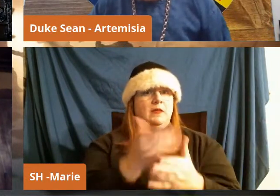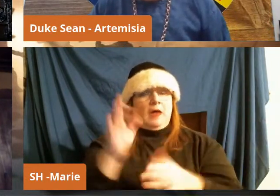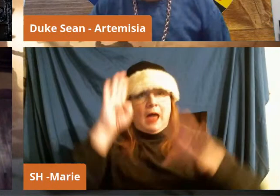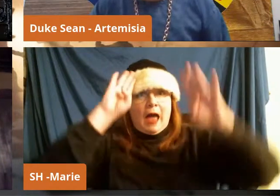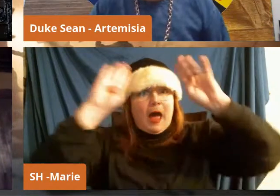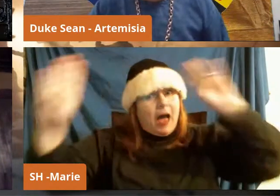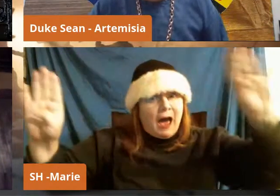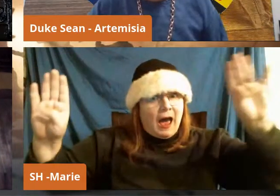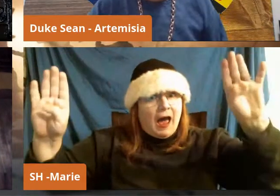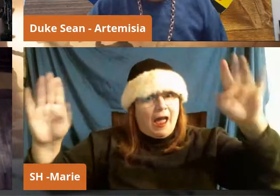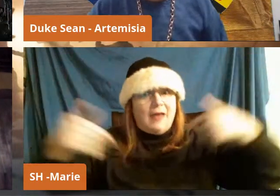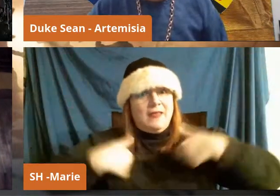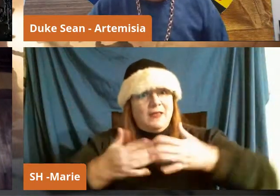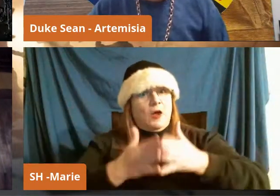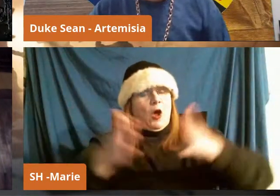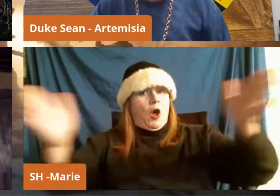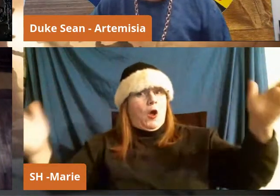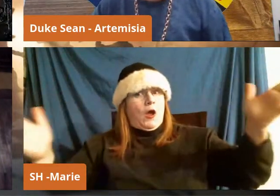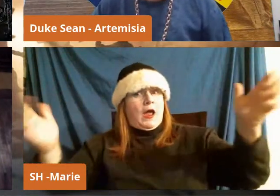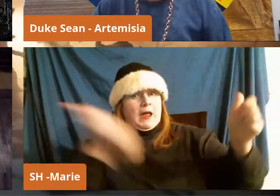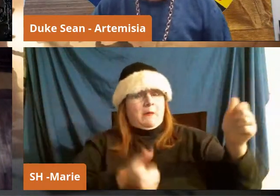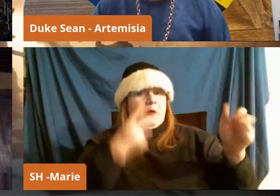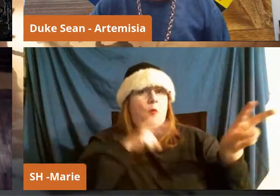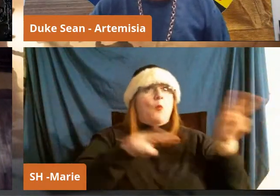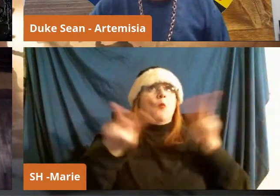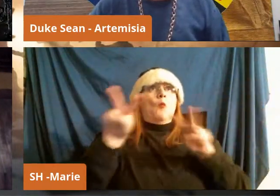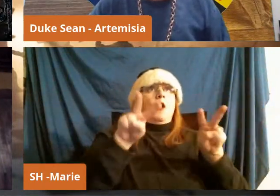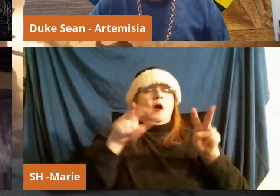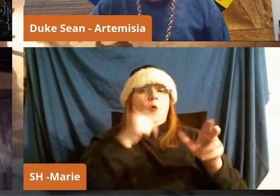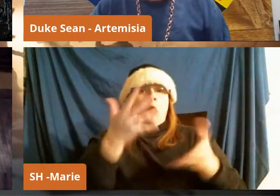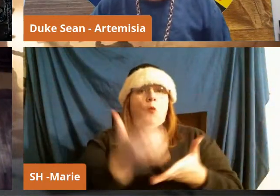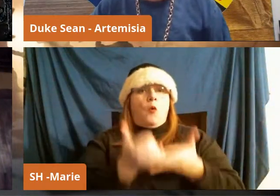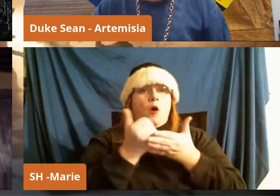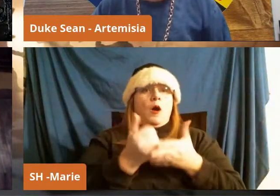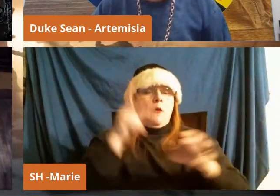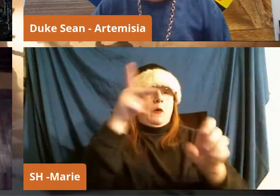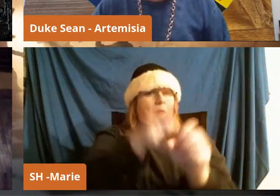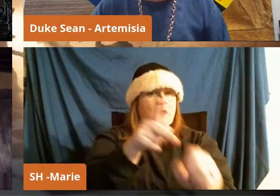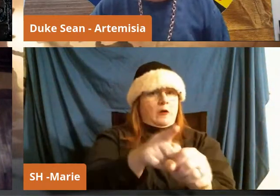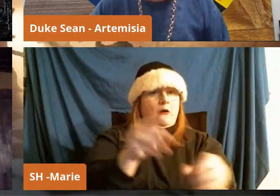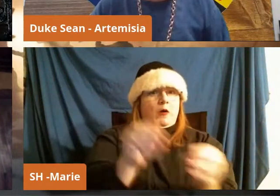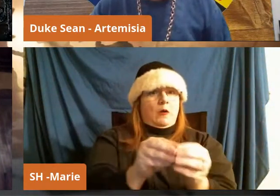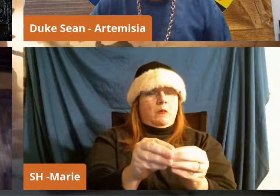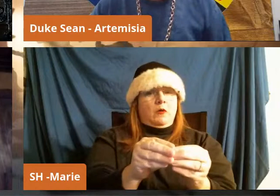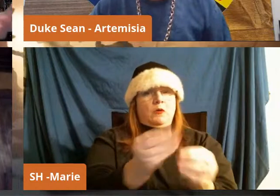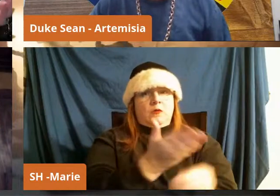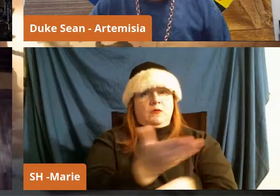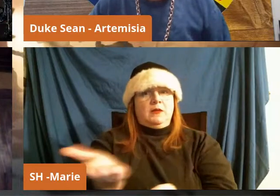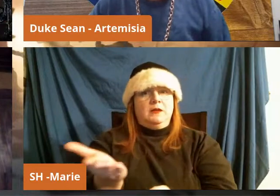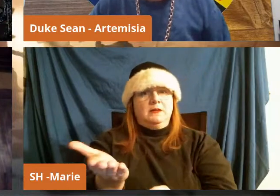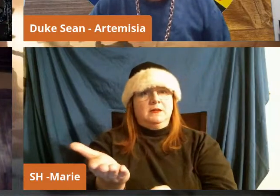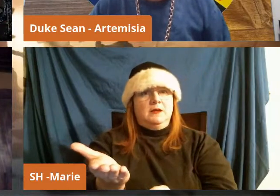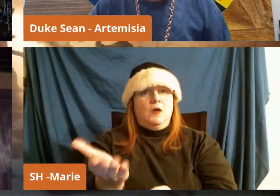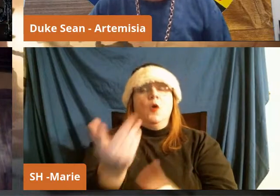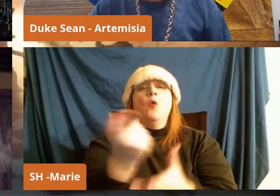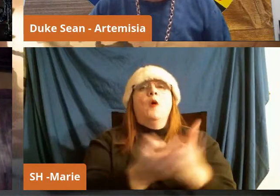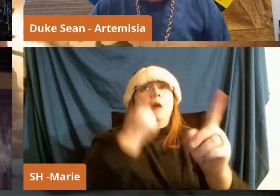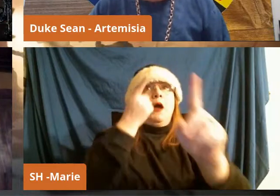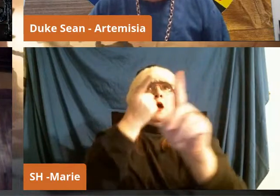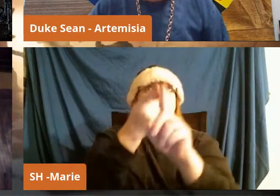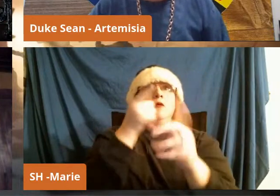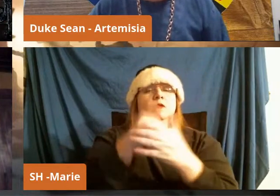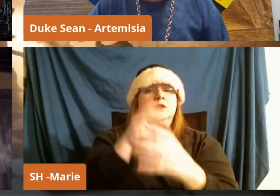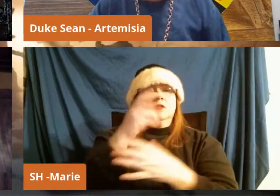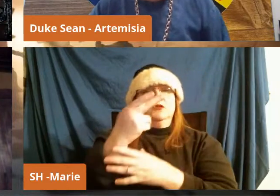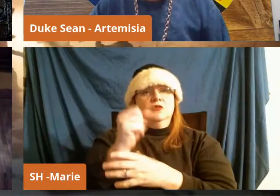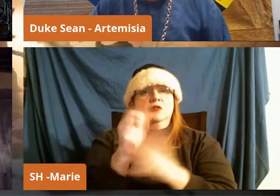Hi, this is an open offer to anyone watching out there that wants to participate more and do more stuff. One of my goals with this channel